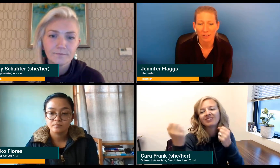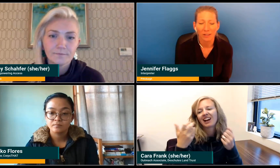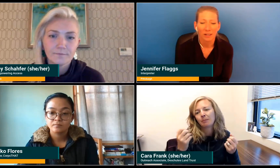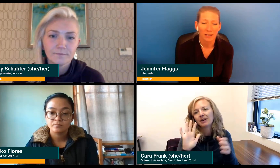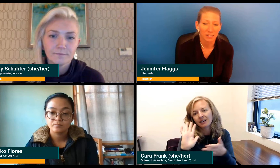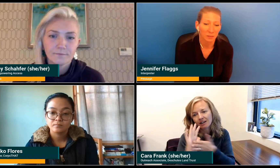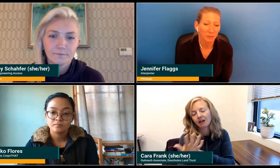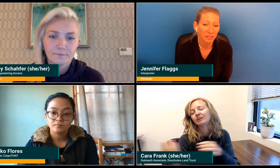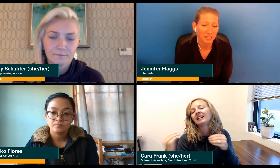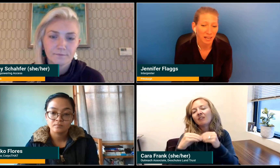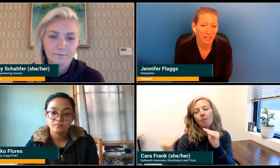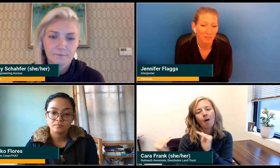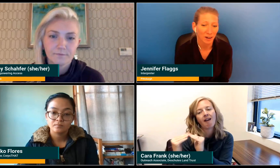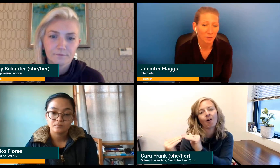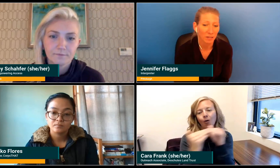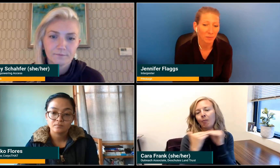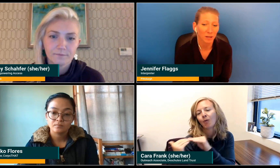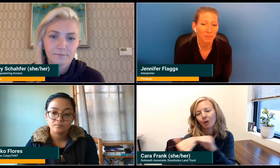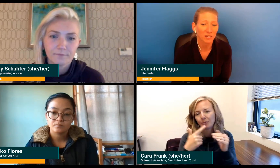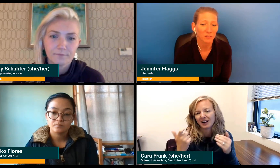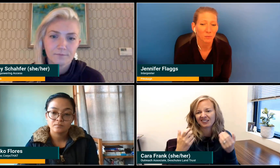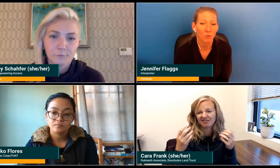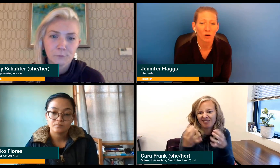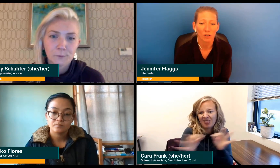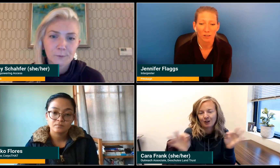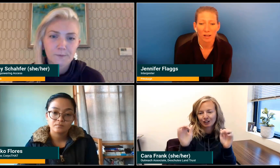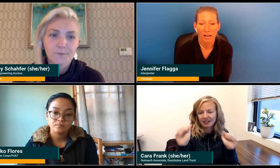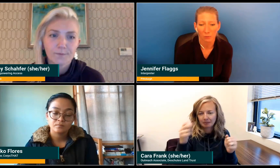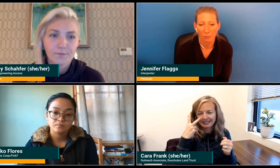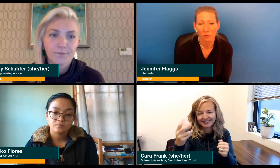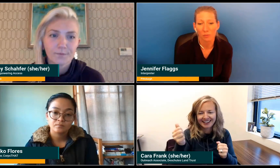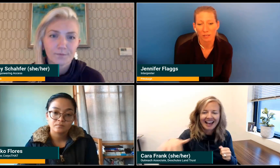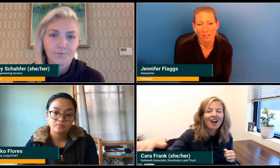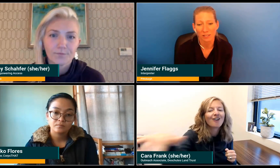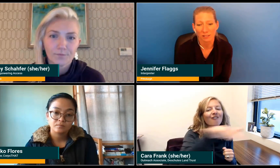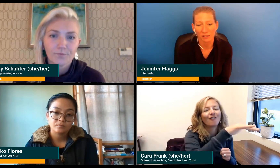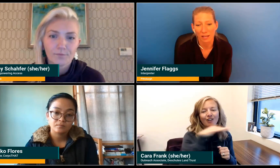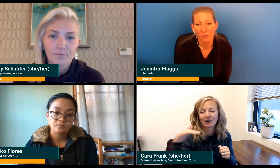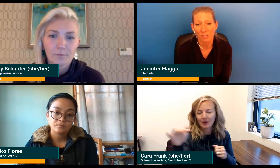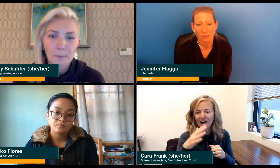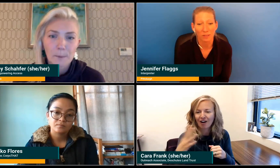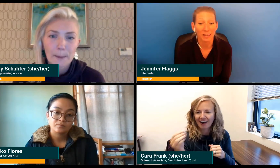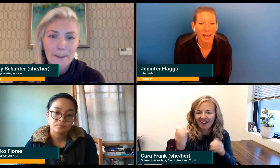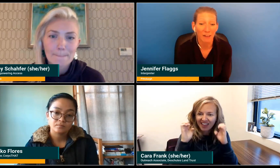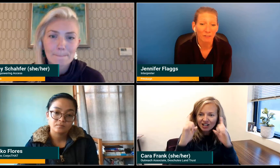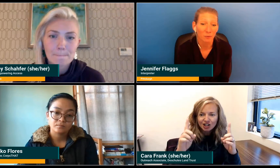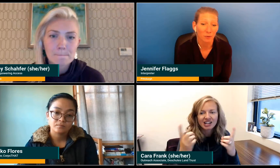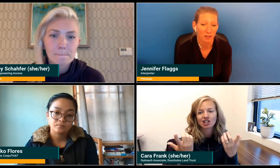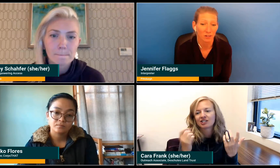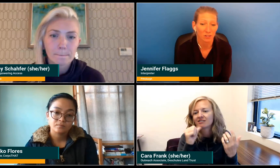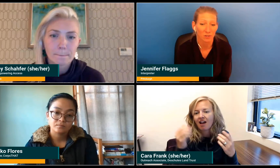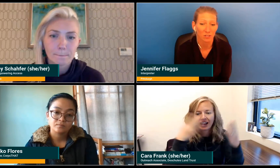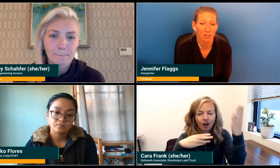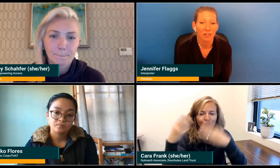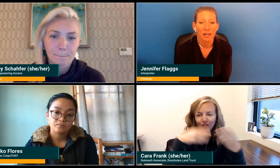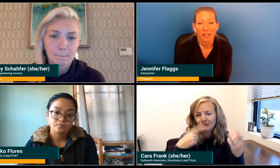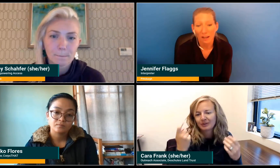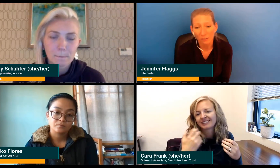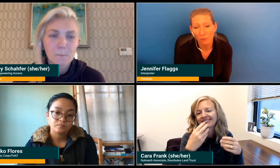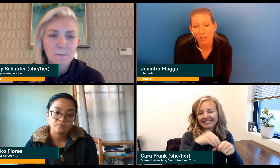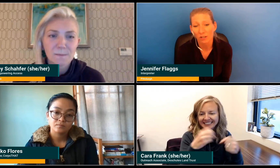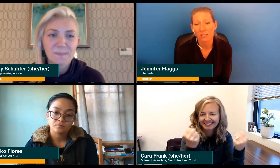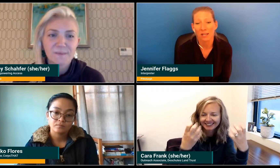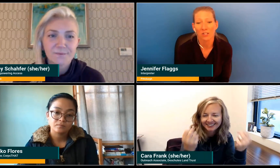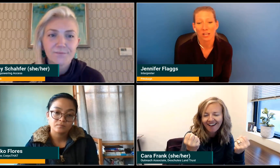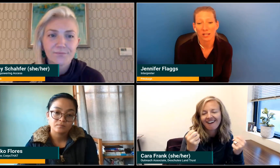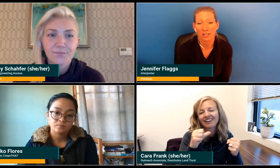from it, and it's a completely signing environment, it becomes even more equitable because the language is something that everyone there is using, and